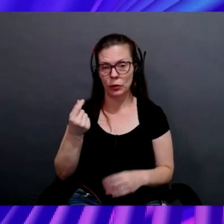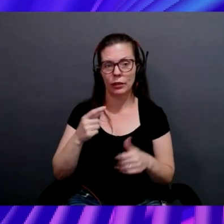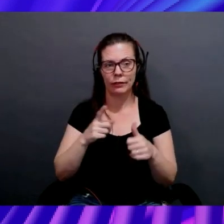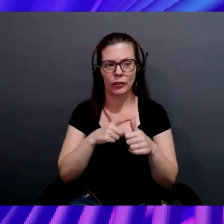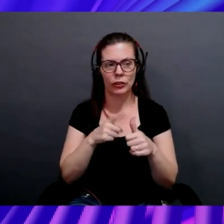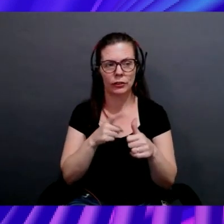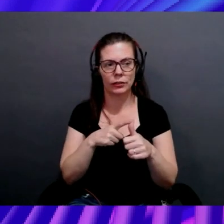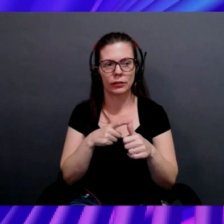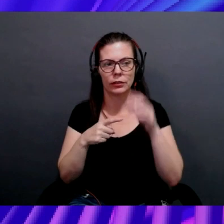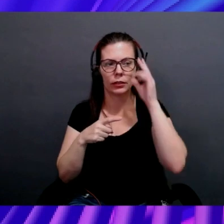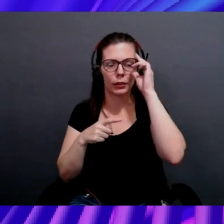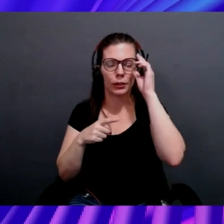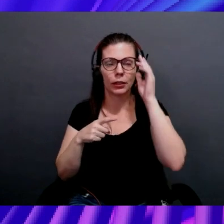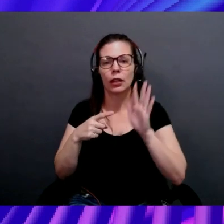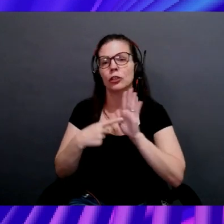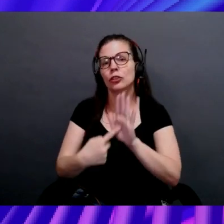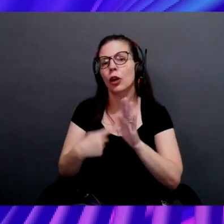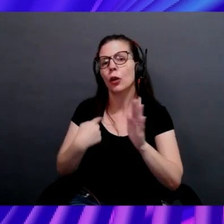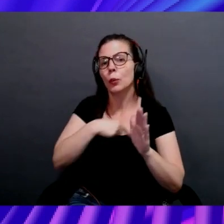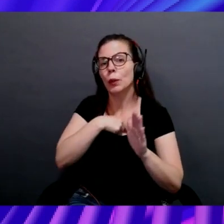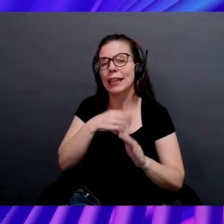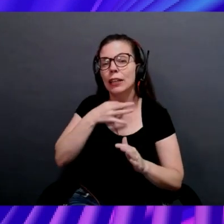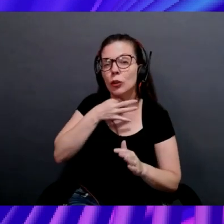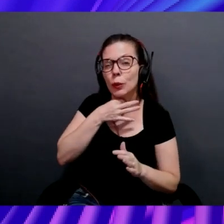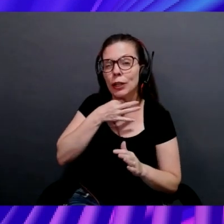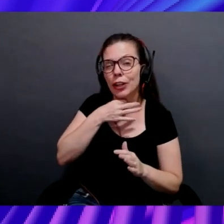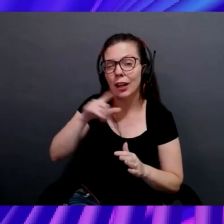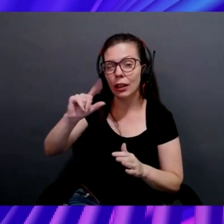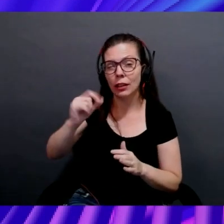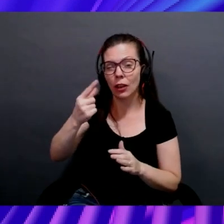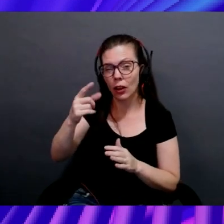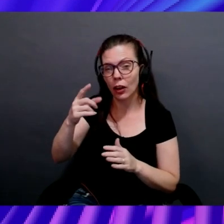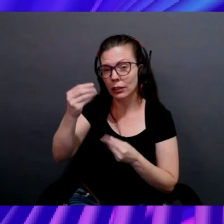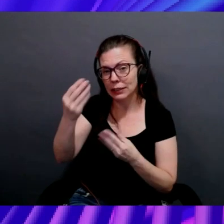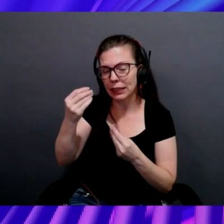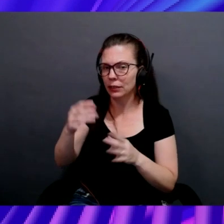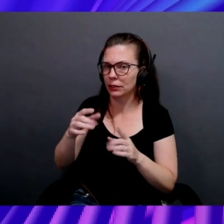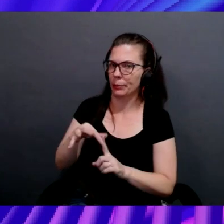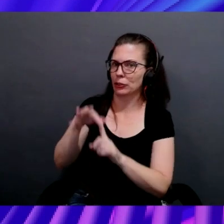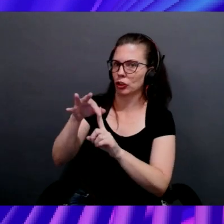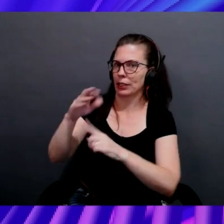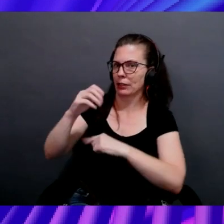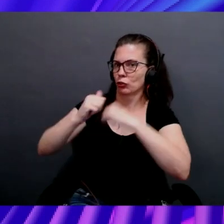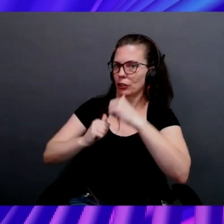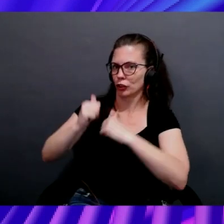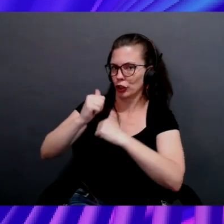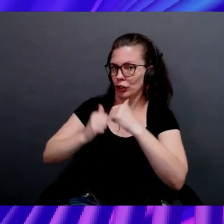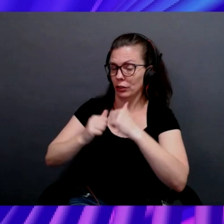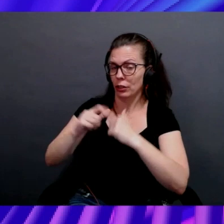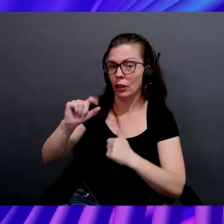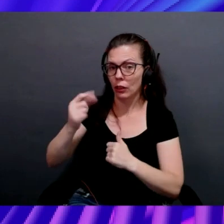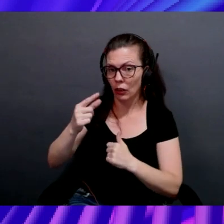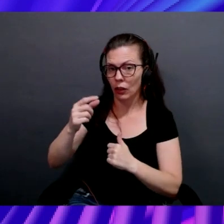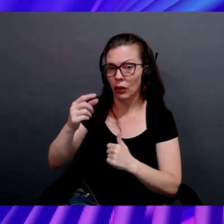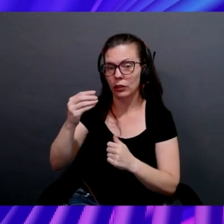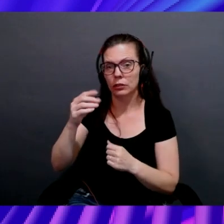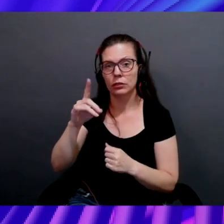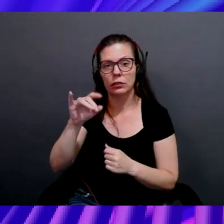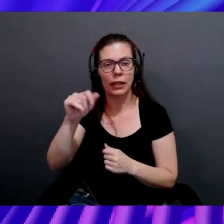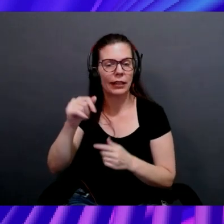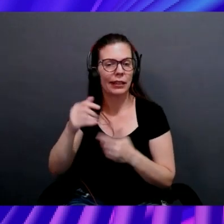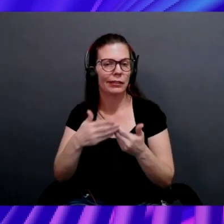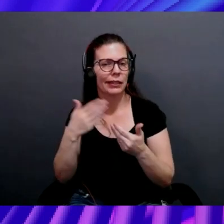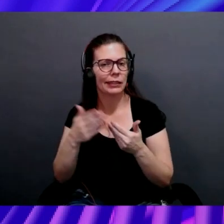that we can query log data, especially structured log data, in a very easy and intelligent